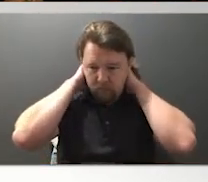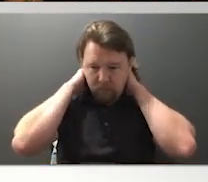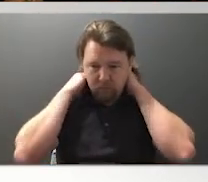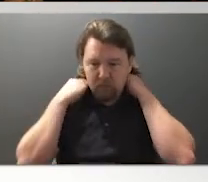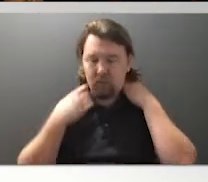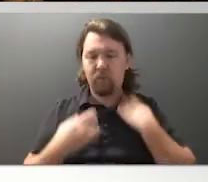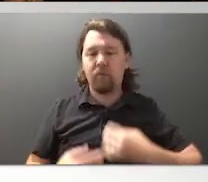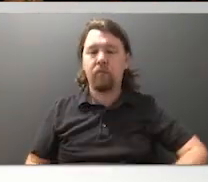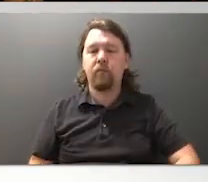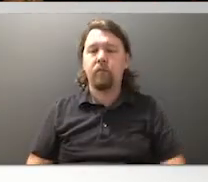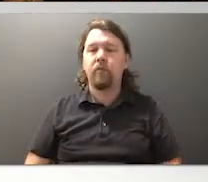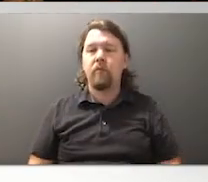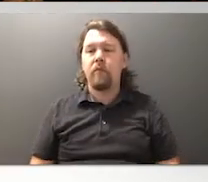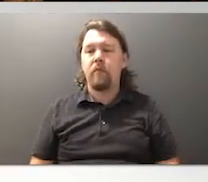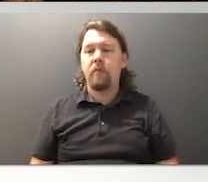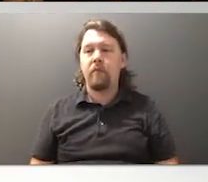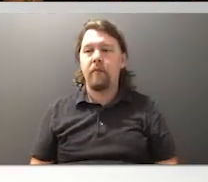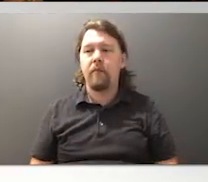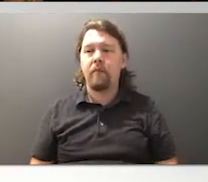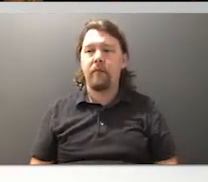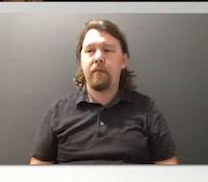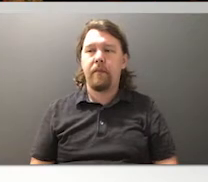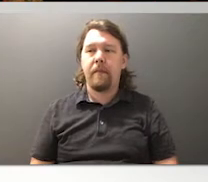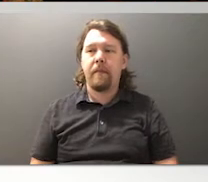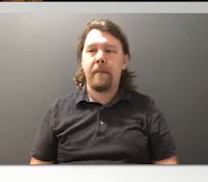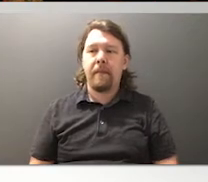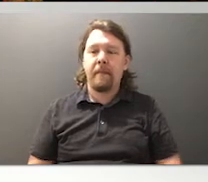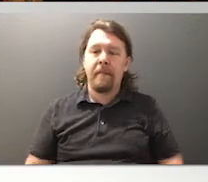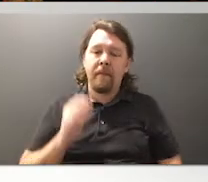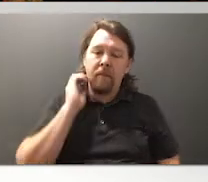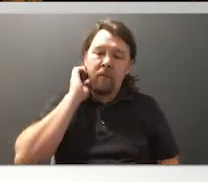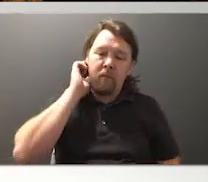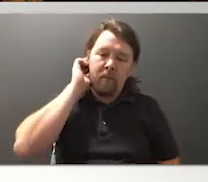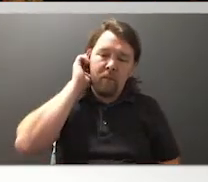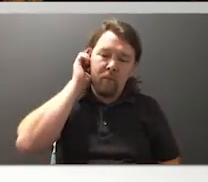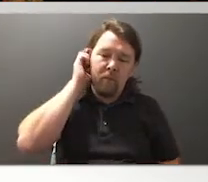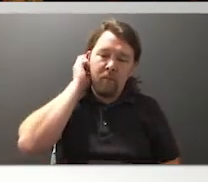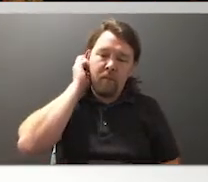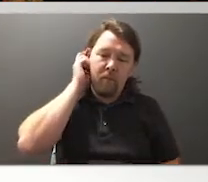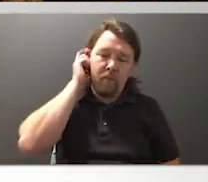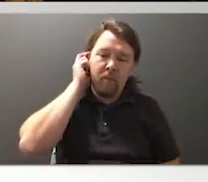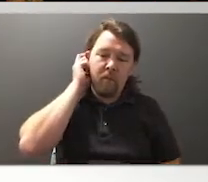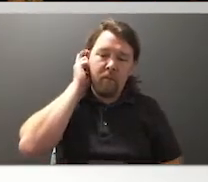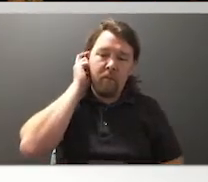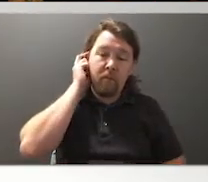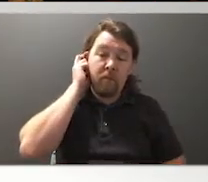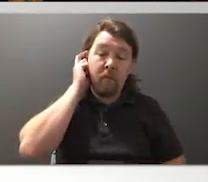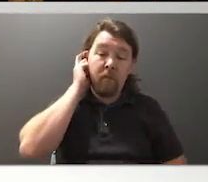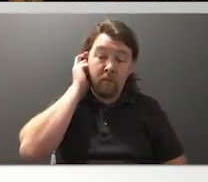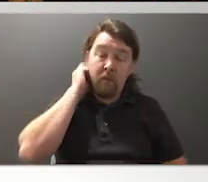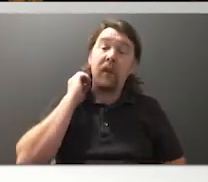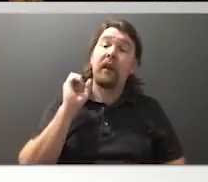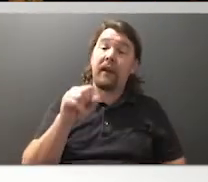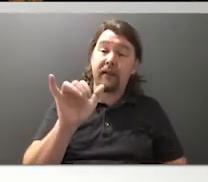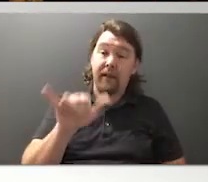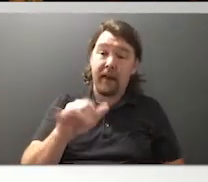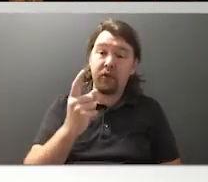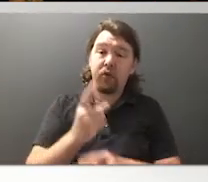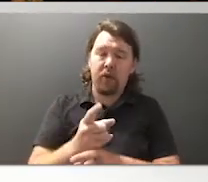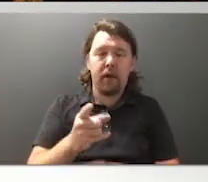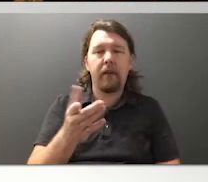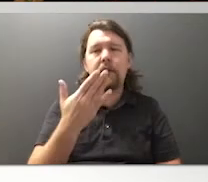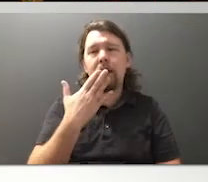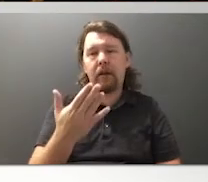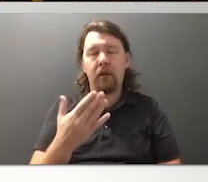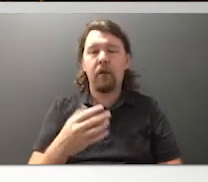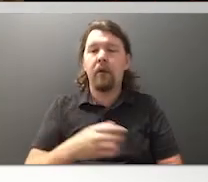in? That's not true. With high risk, if they don't have the diagnosis, once they reach 6, they're done. Well, that is correct. Thank you for correcting that. It's